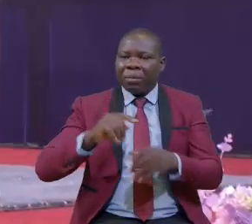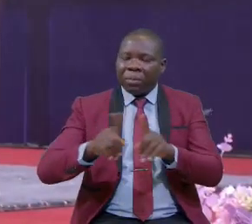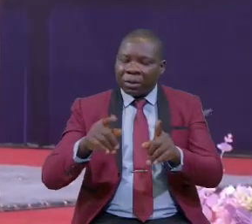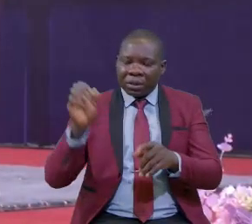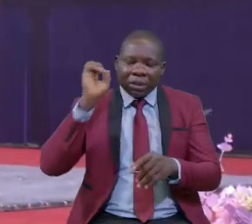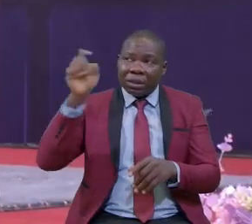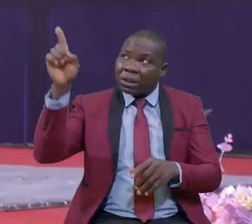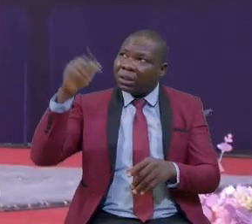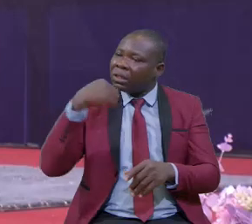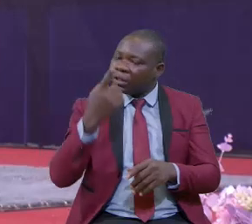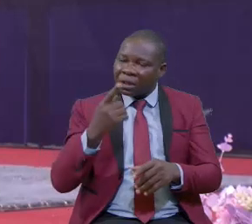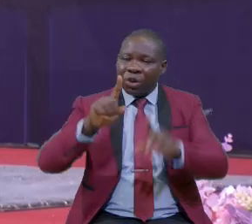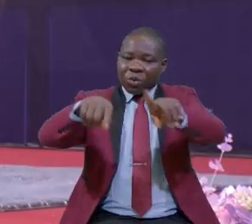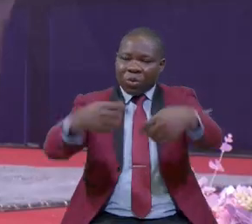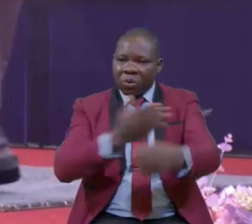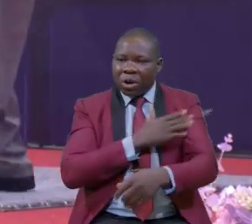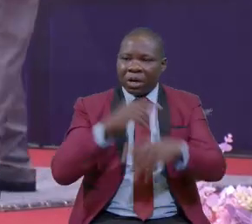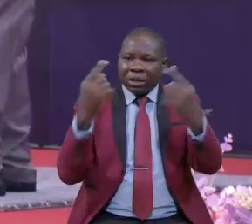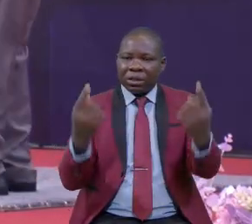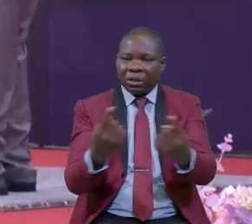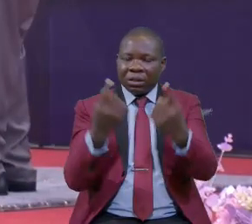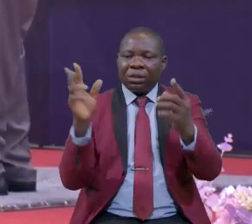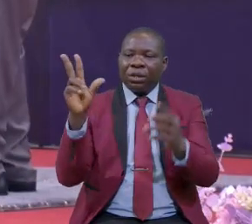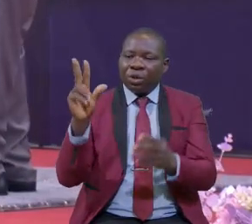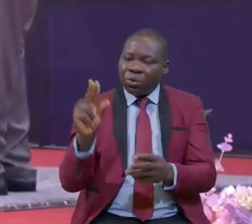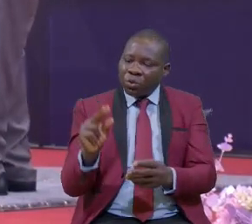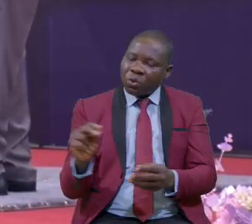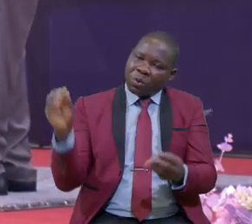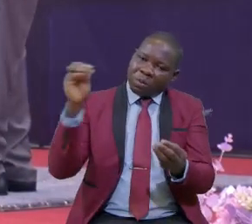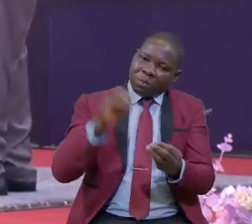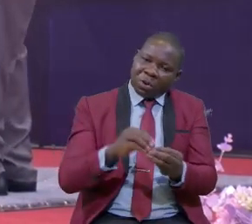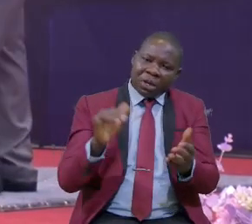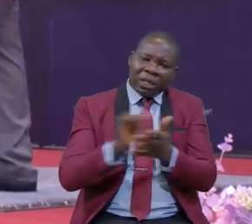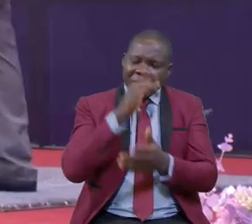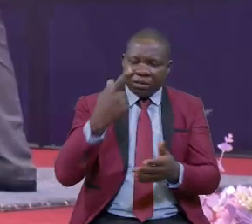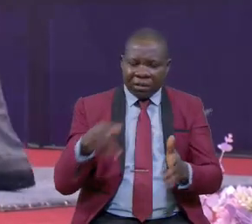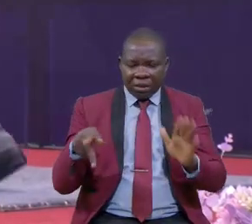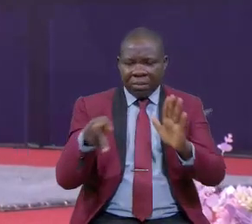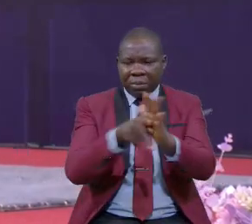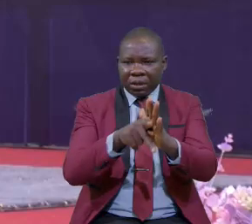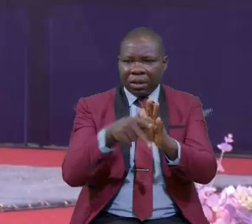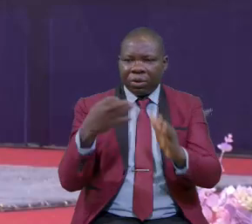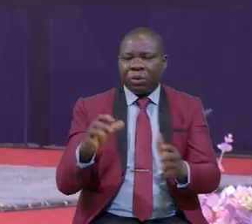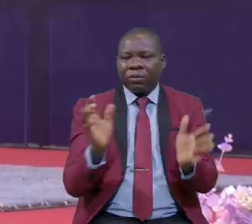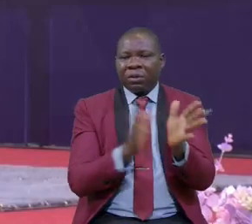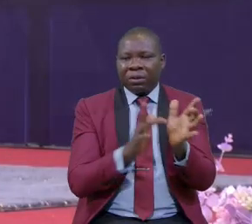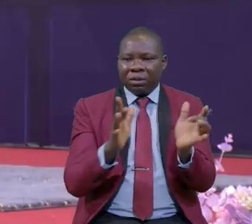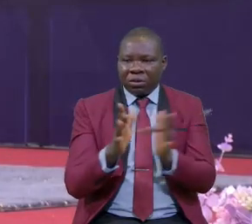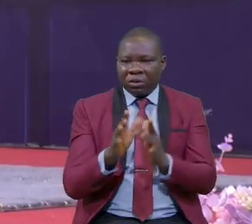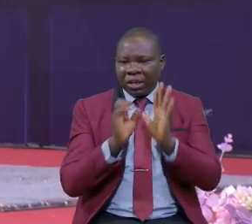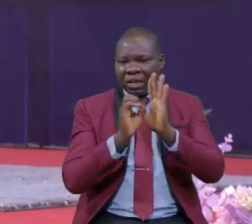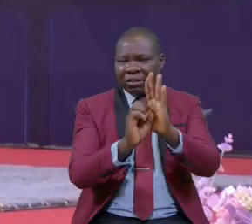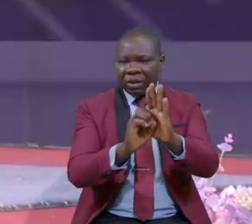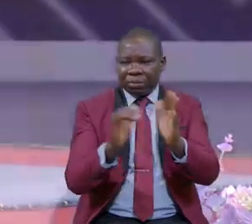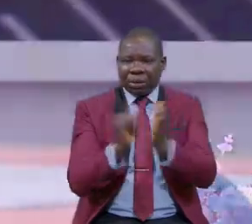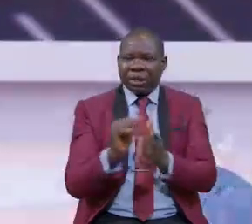example of Jesus. That's the pattern of Jesus. He preached freely and fully. Number six, he